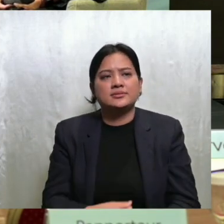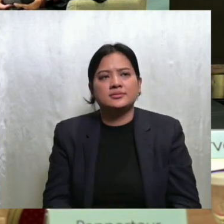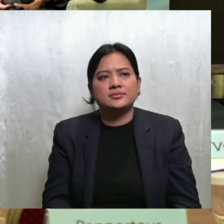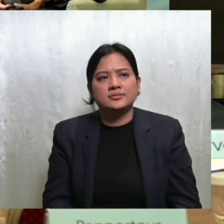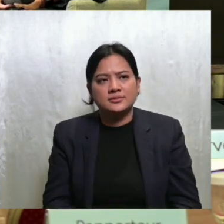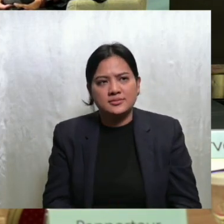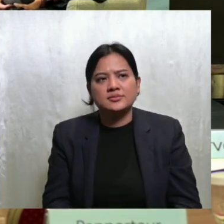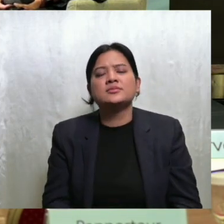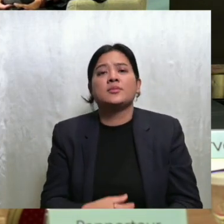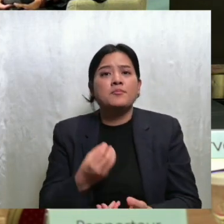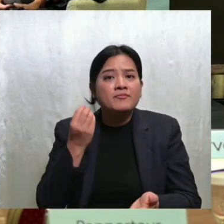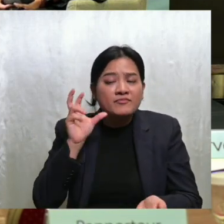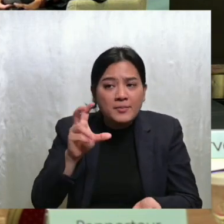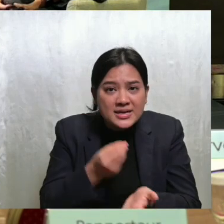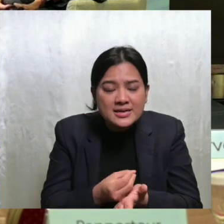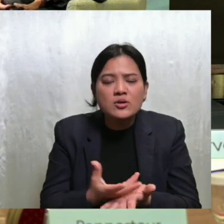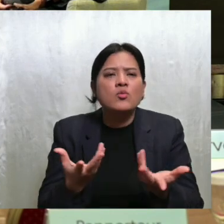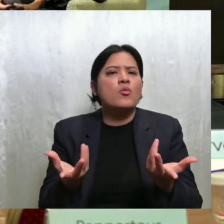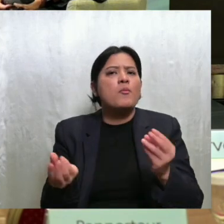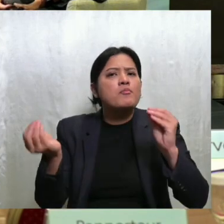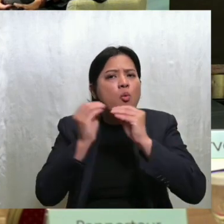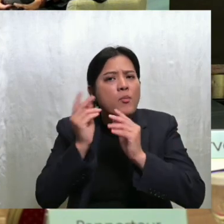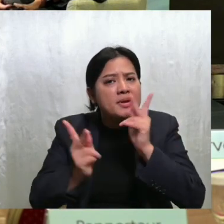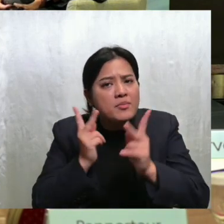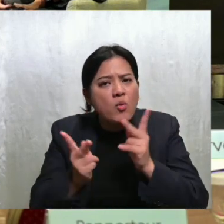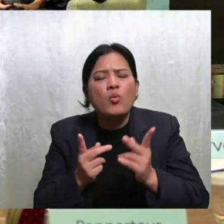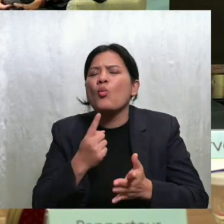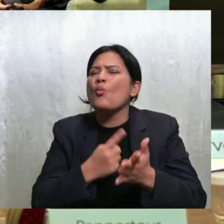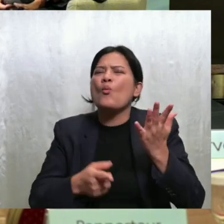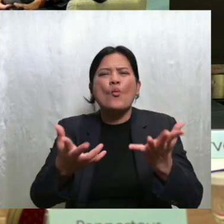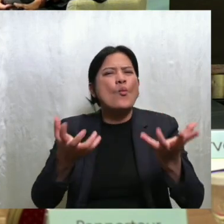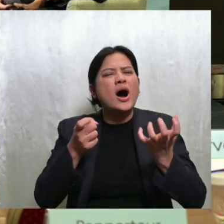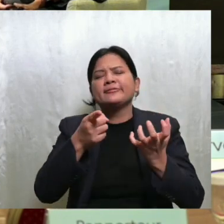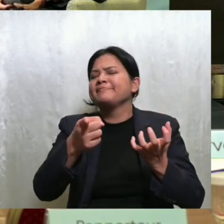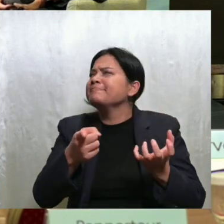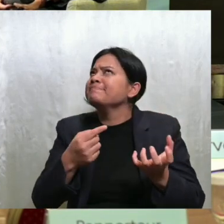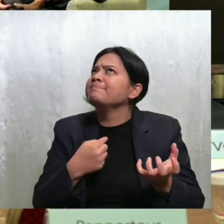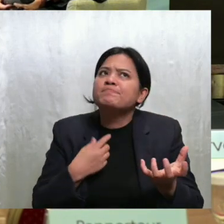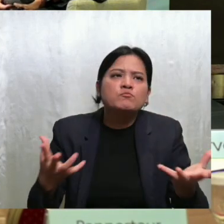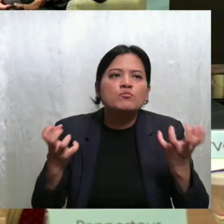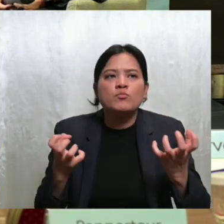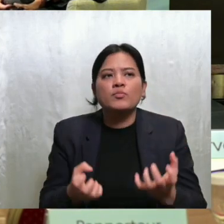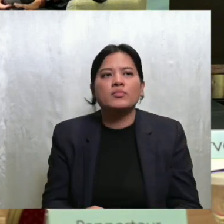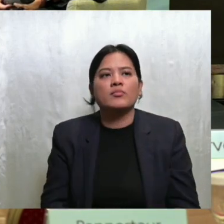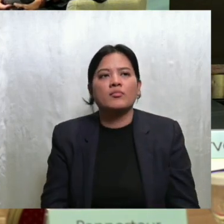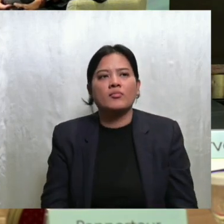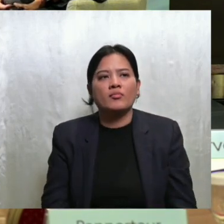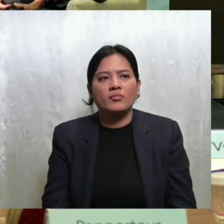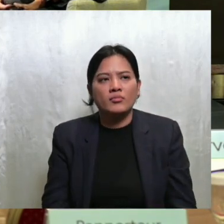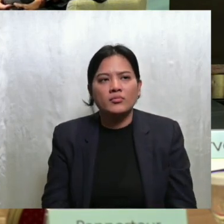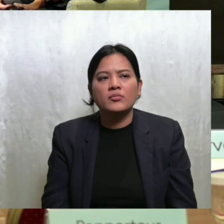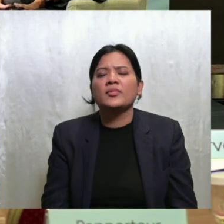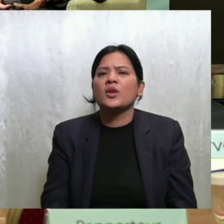to, think about what are cost-effective, impactful solutions that, can be scaled in low to